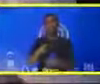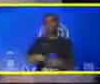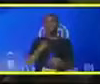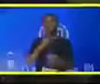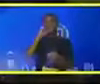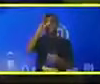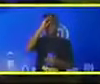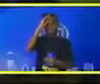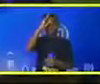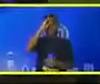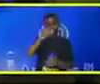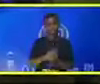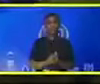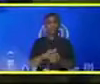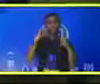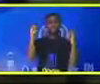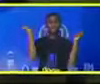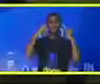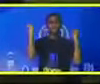Hallelujah.